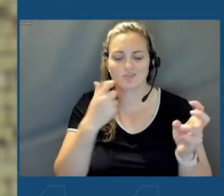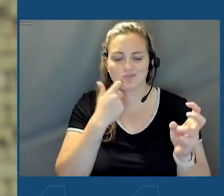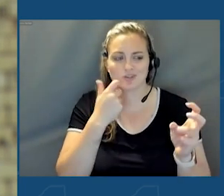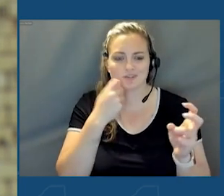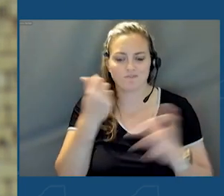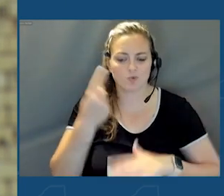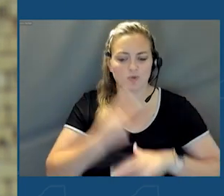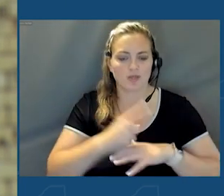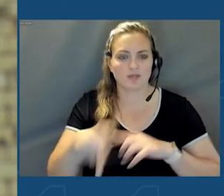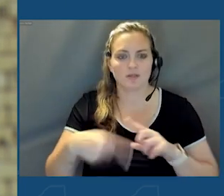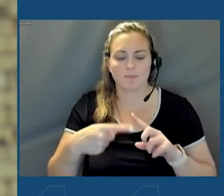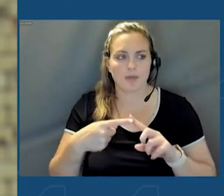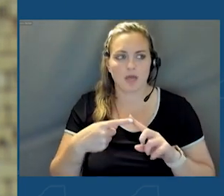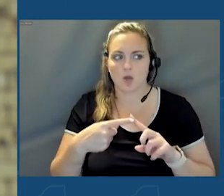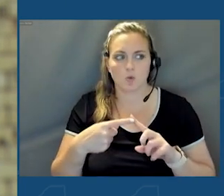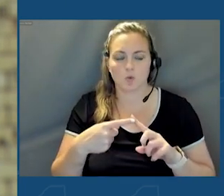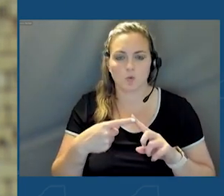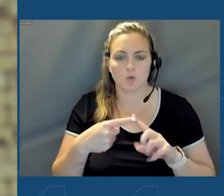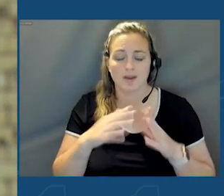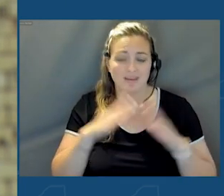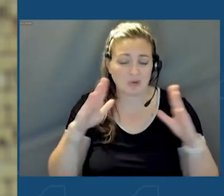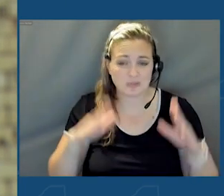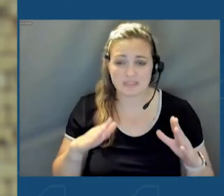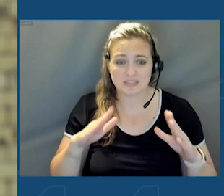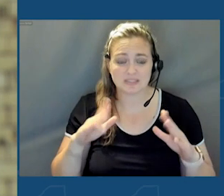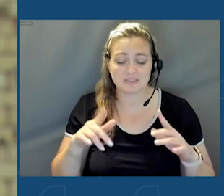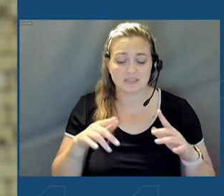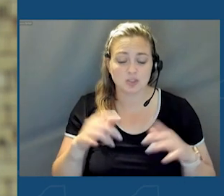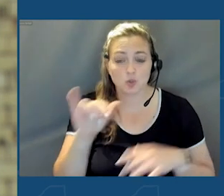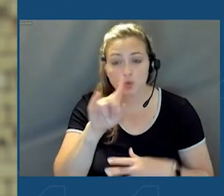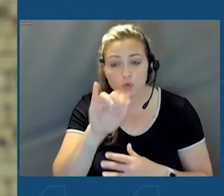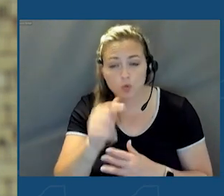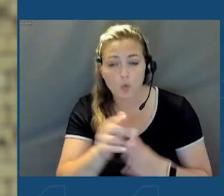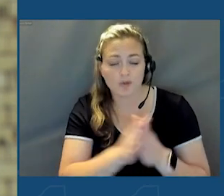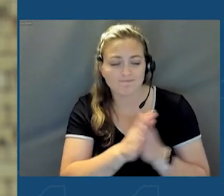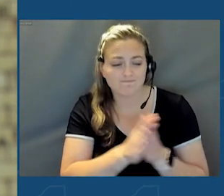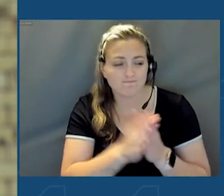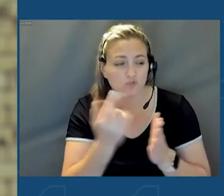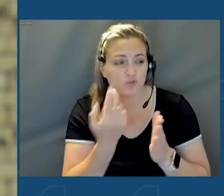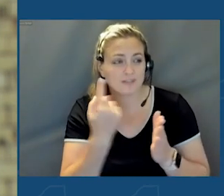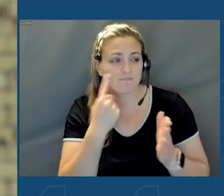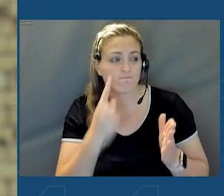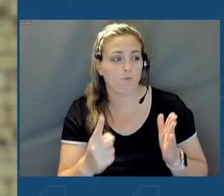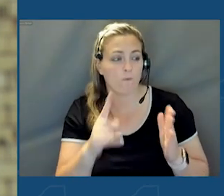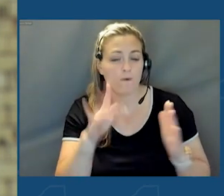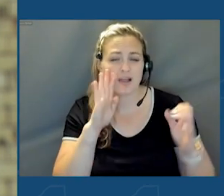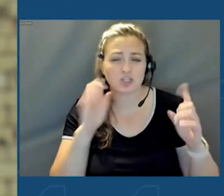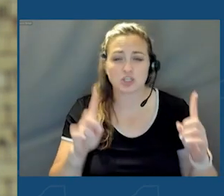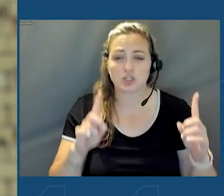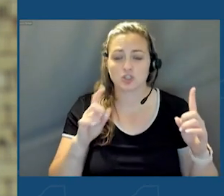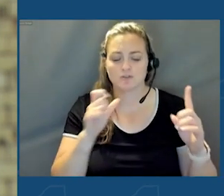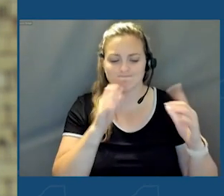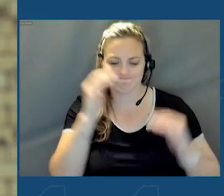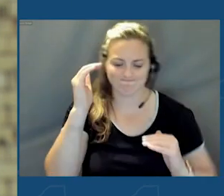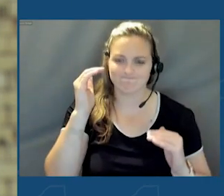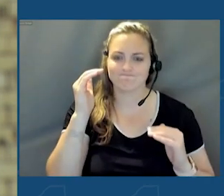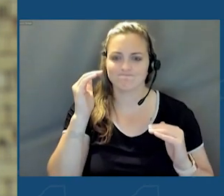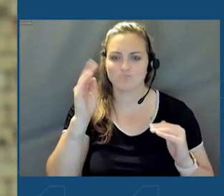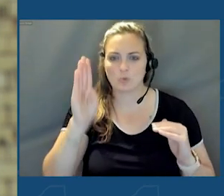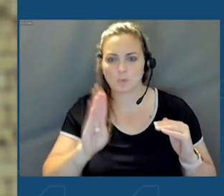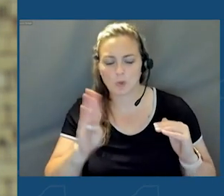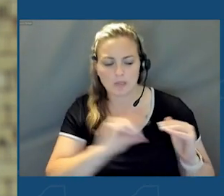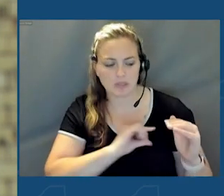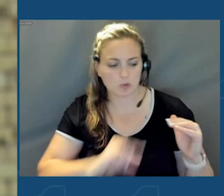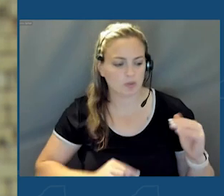days about housing have been about how zoning drives educational inequality, about the fact that Brooklyn and Queens are